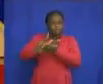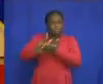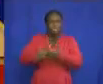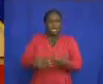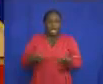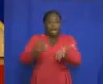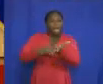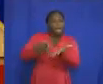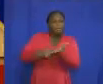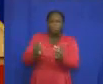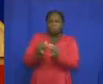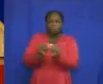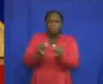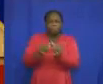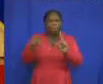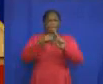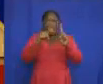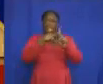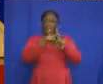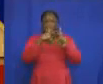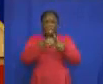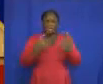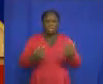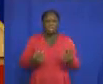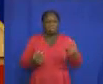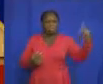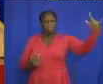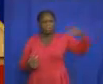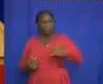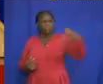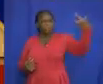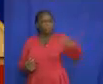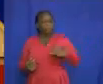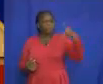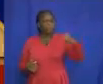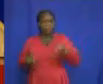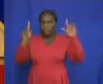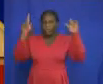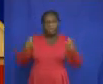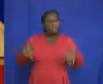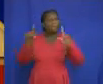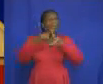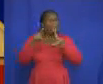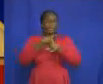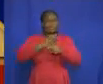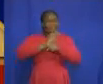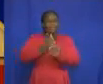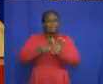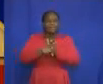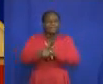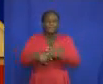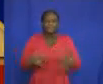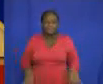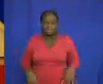significant increases in the numbers of passengers who tested positive for COVID-19. This